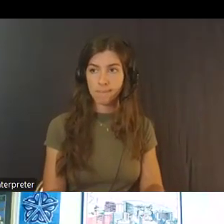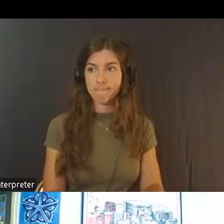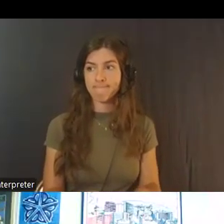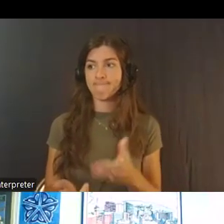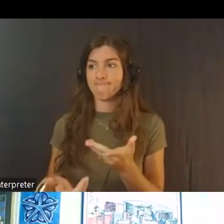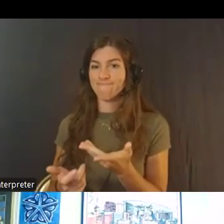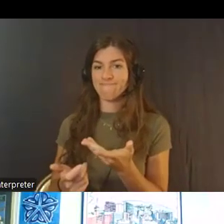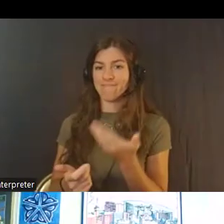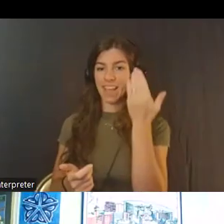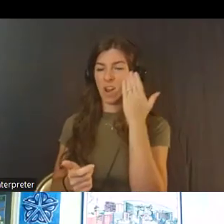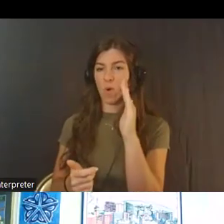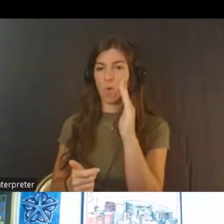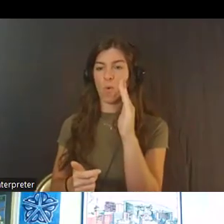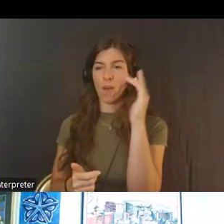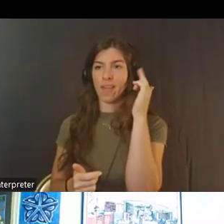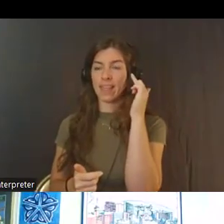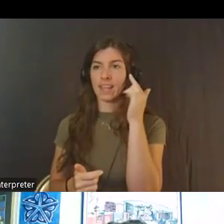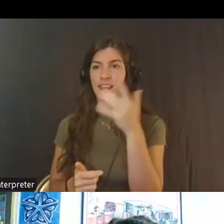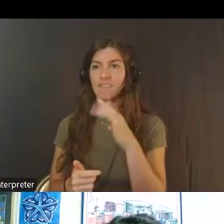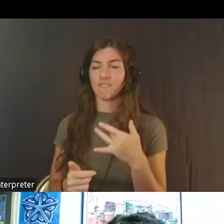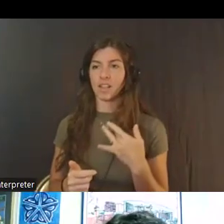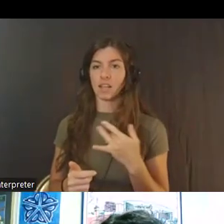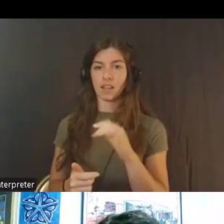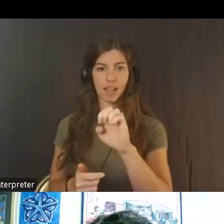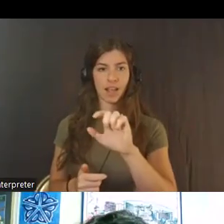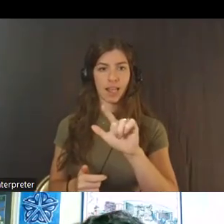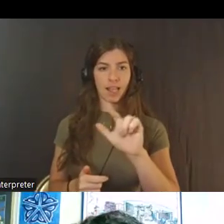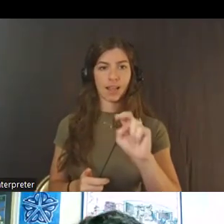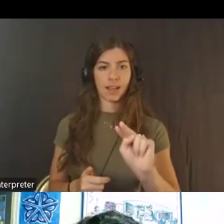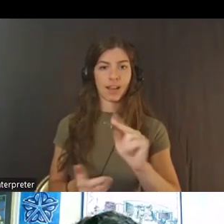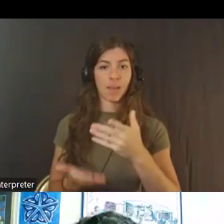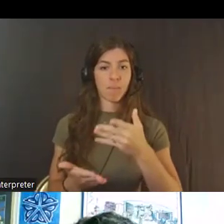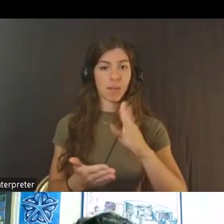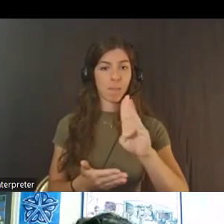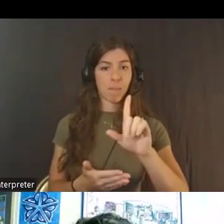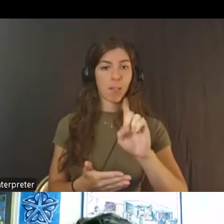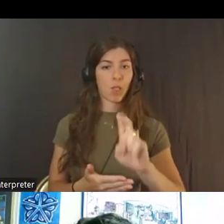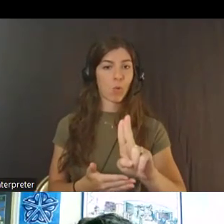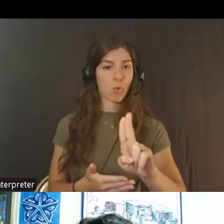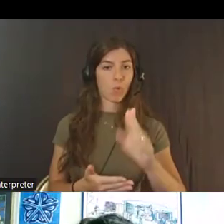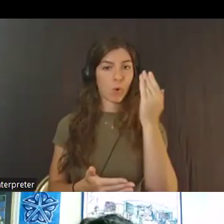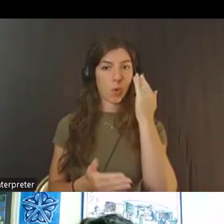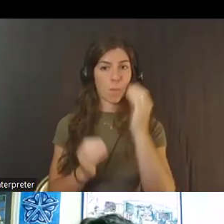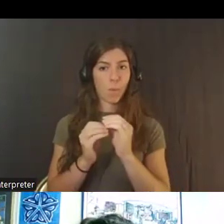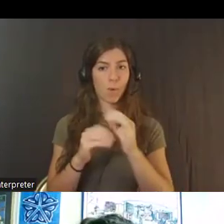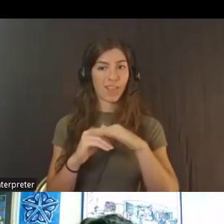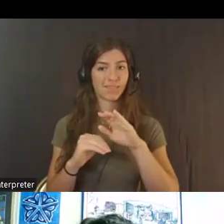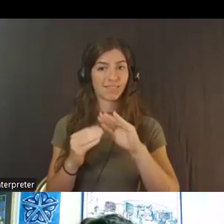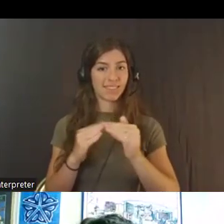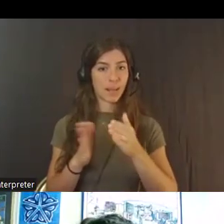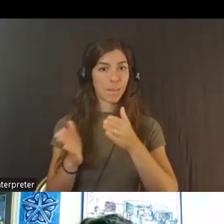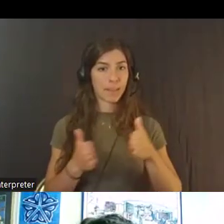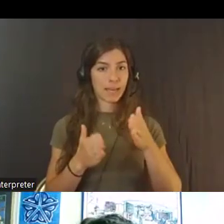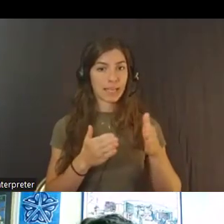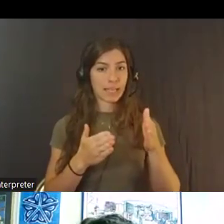I don't know. I think I kind of feel like Ellen and maybe even Blue know a little bit more than city planning does about,